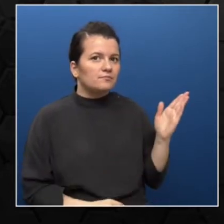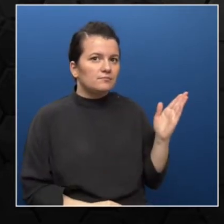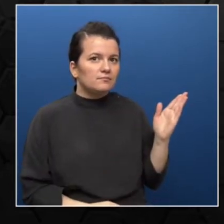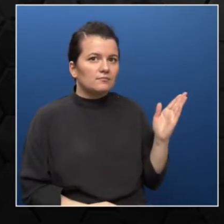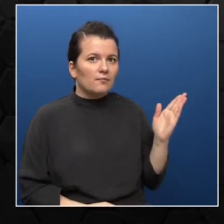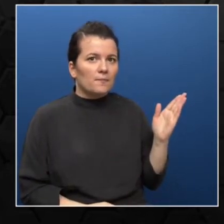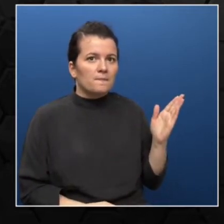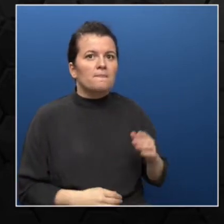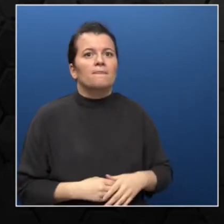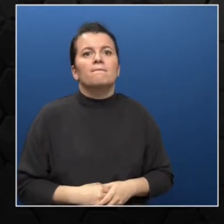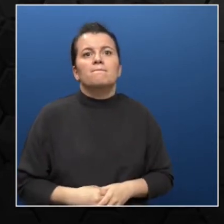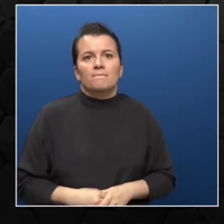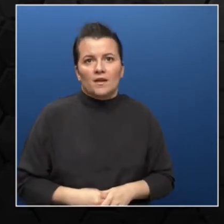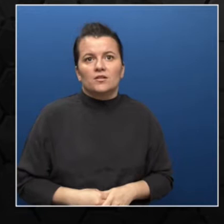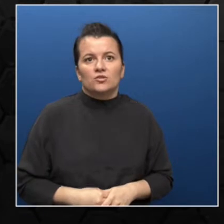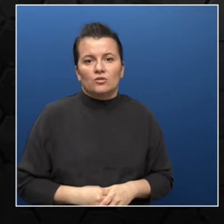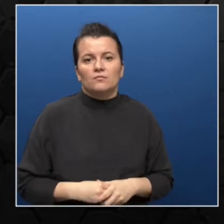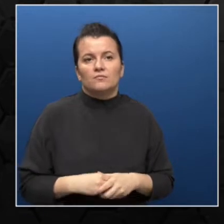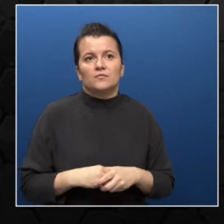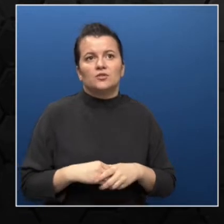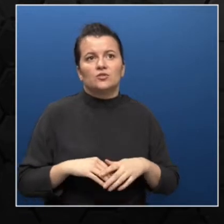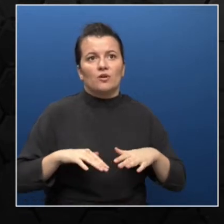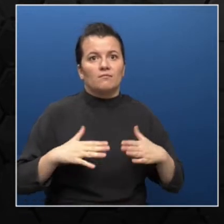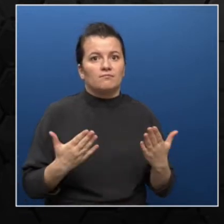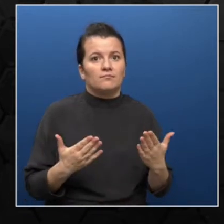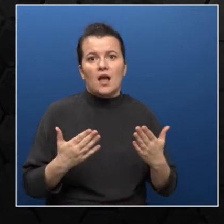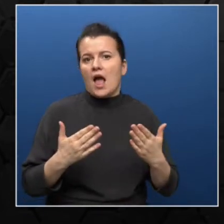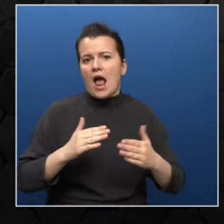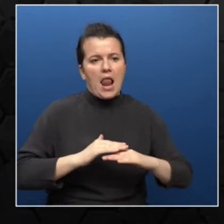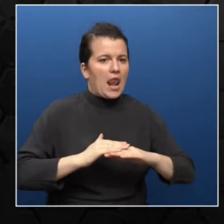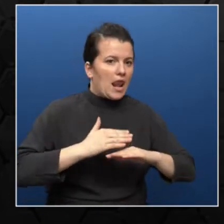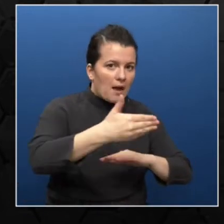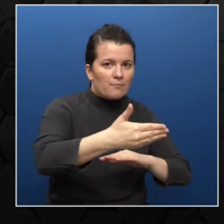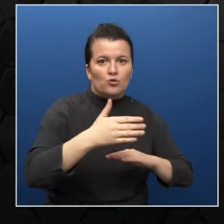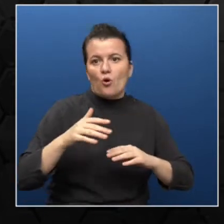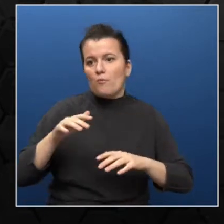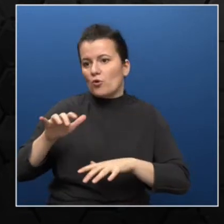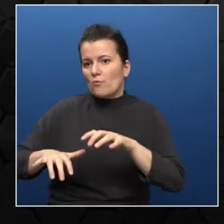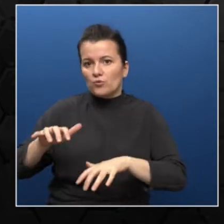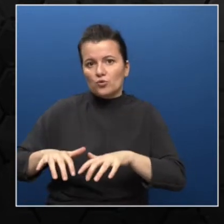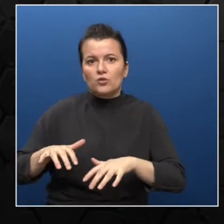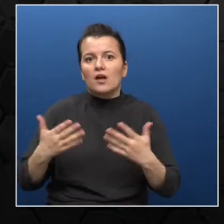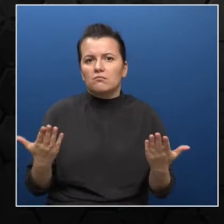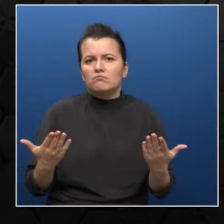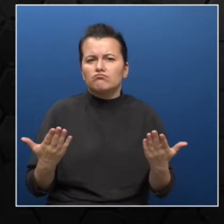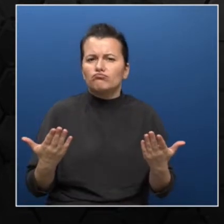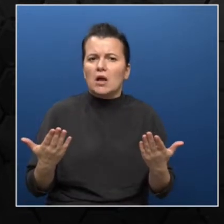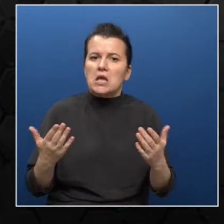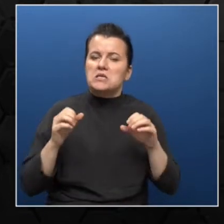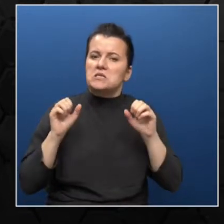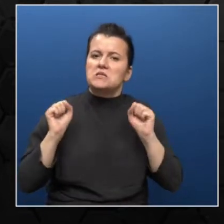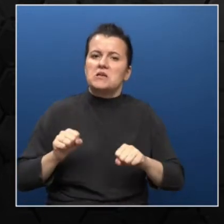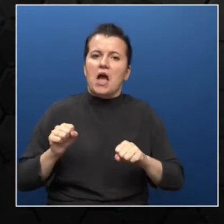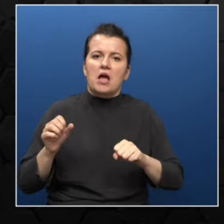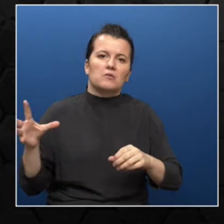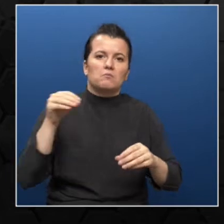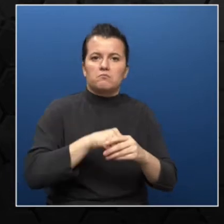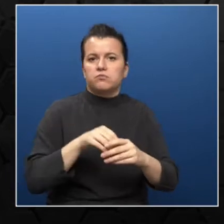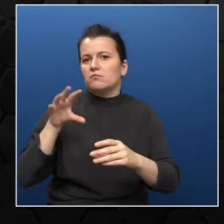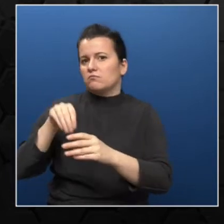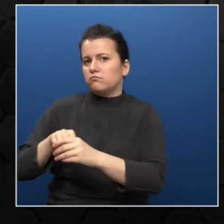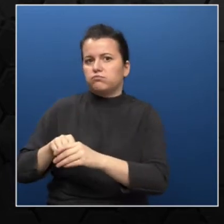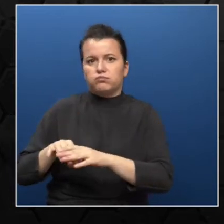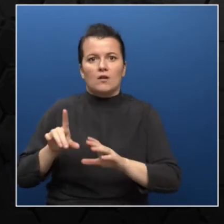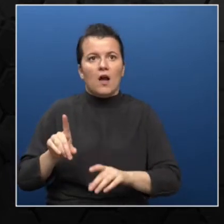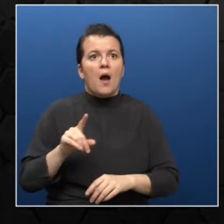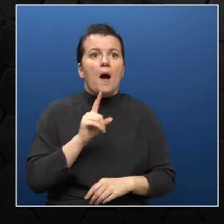models on our full-fledged systems, such as laptops and computers. But I hope you wouldn't be ready to take